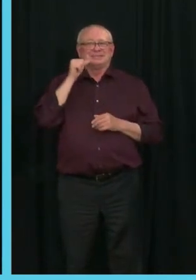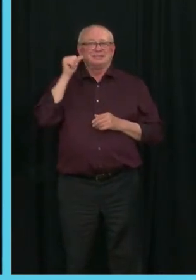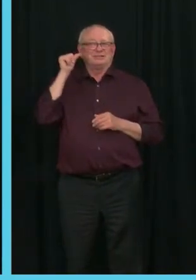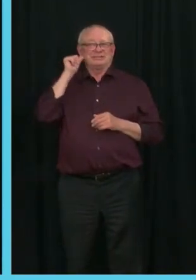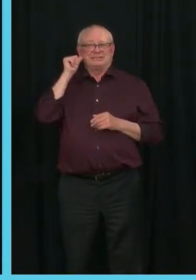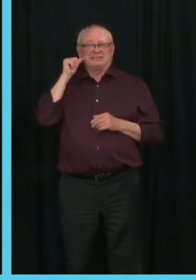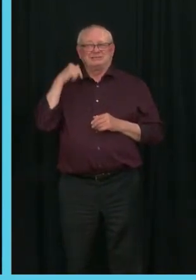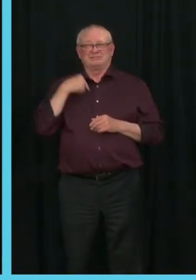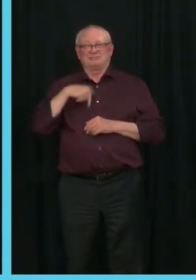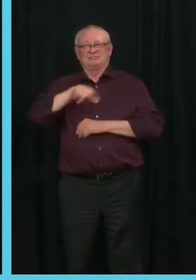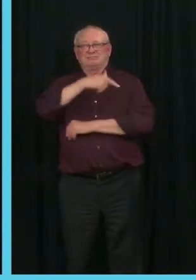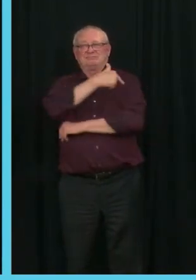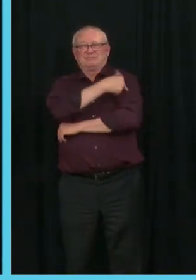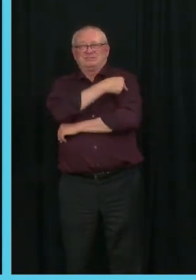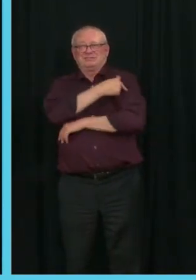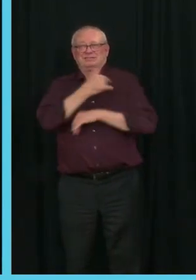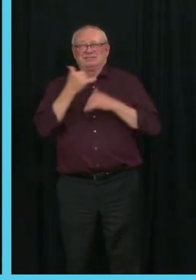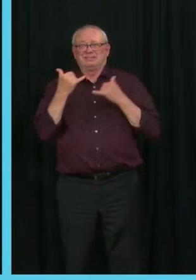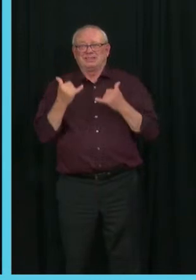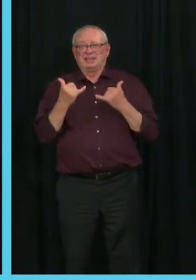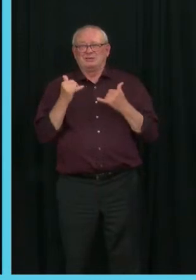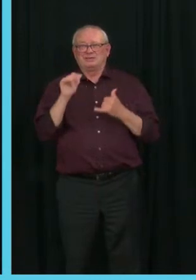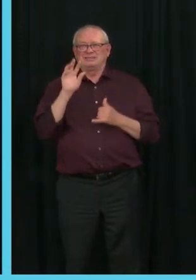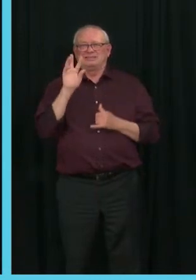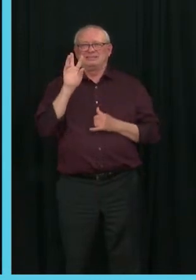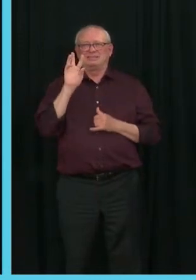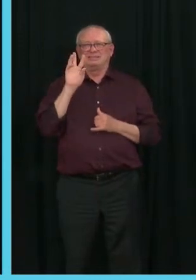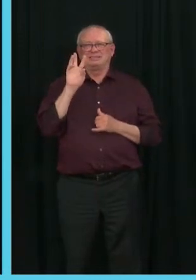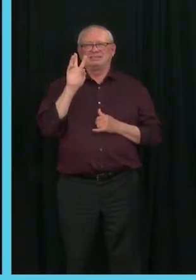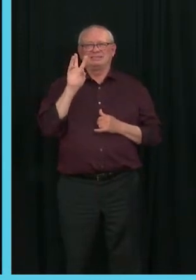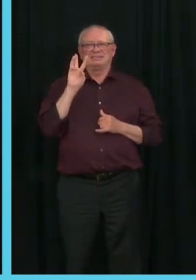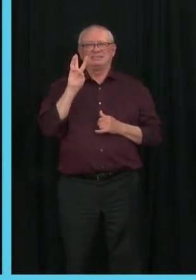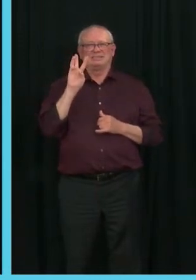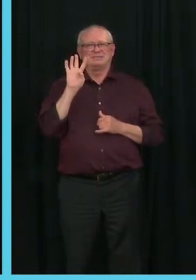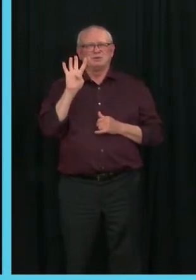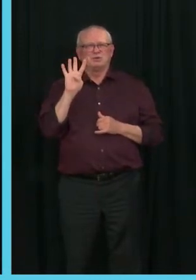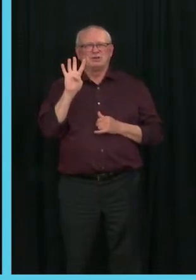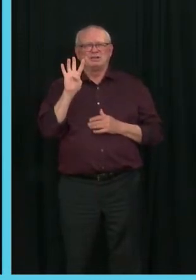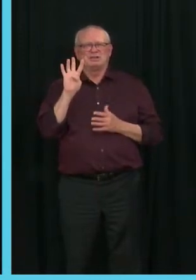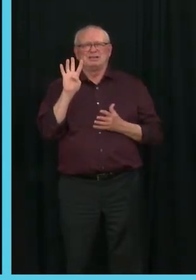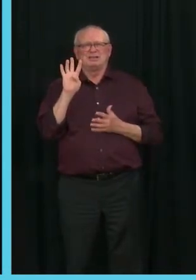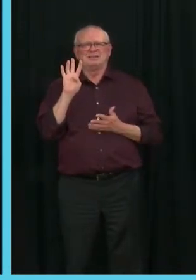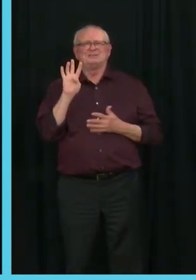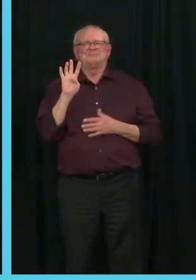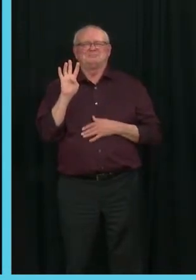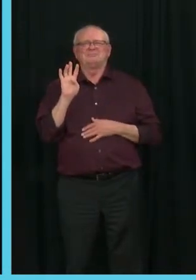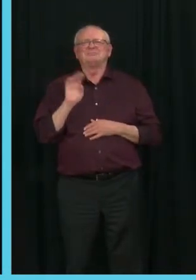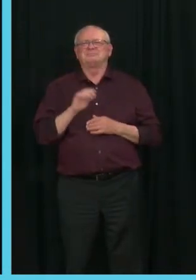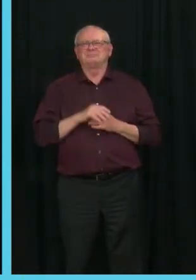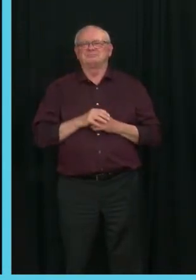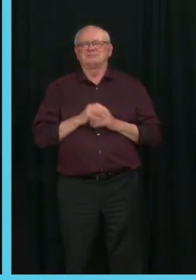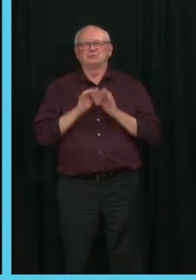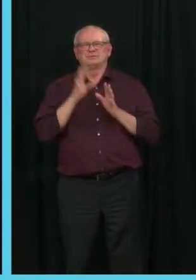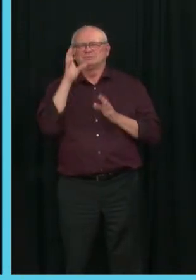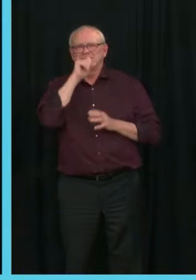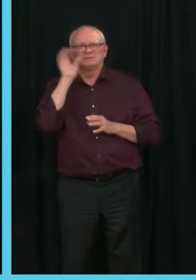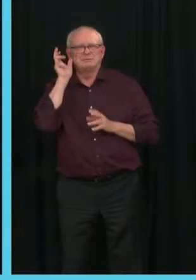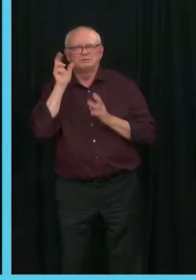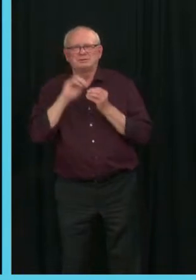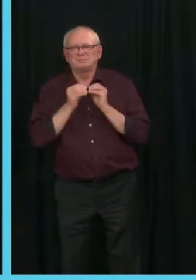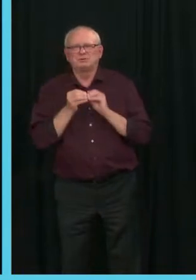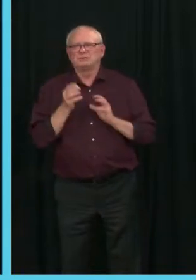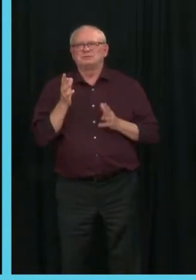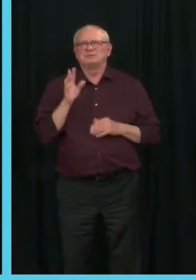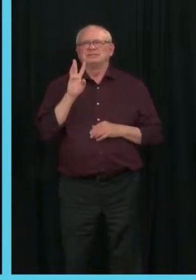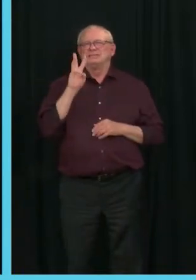67.24% of eligible population with the first dose. And as Minister Shandro just mentioned, we have 71,000